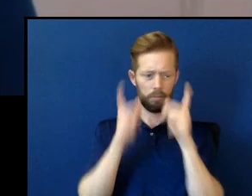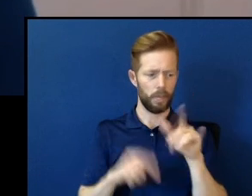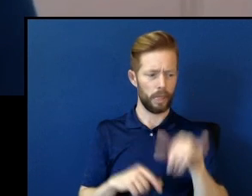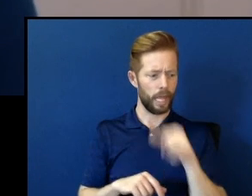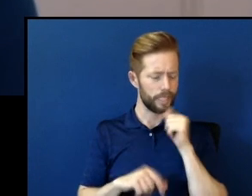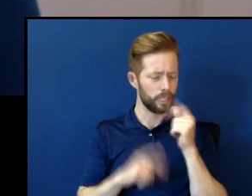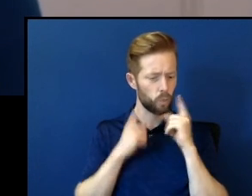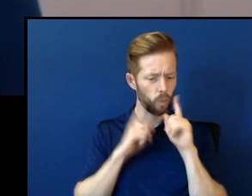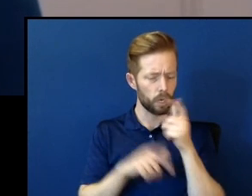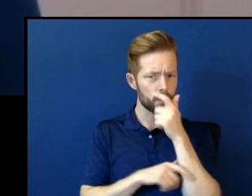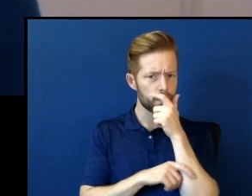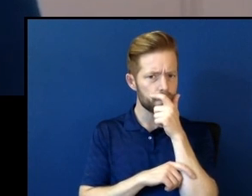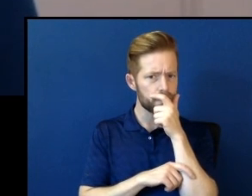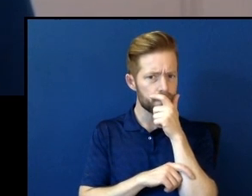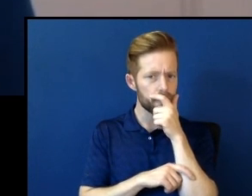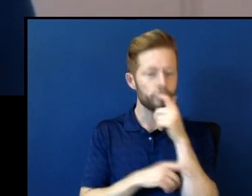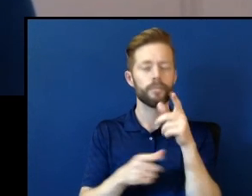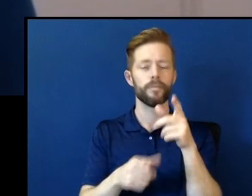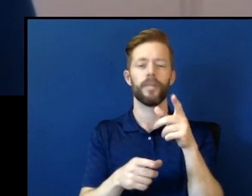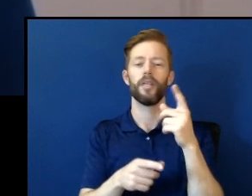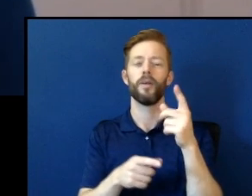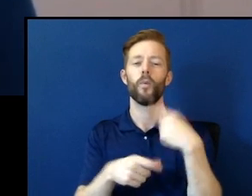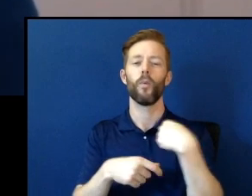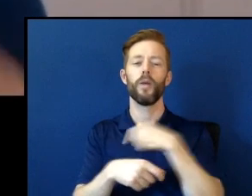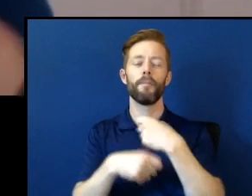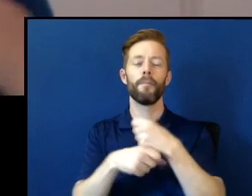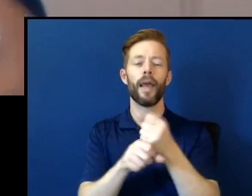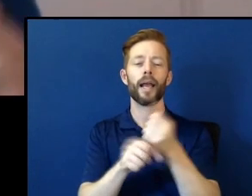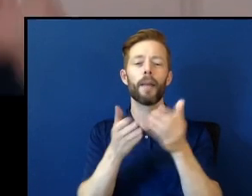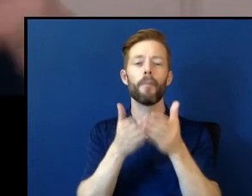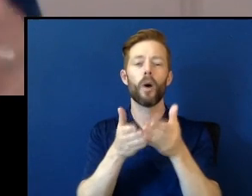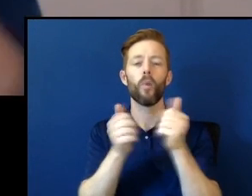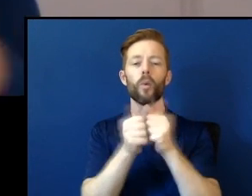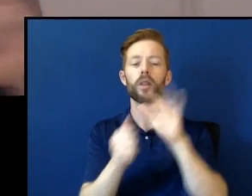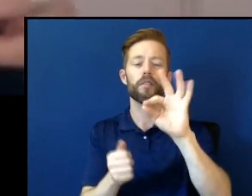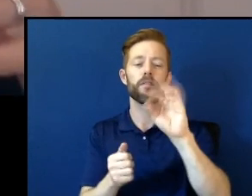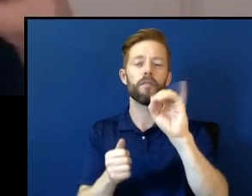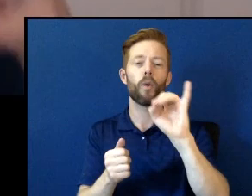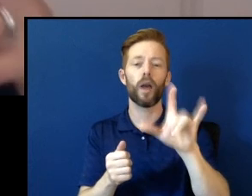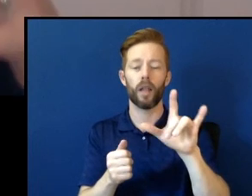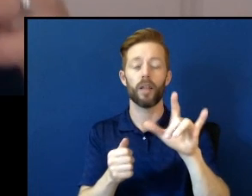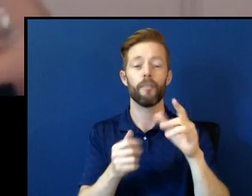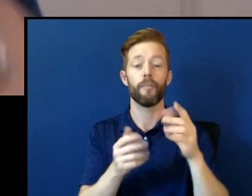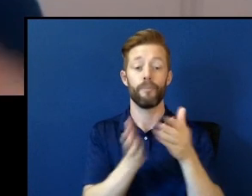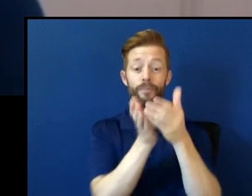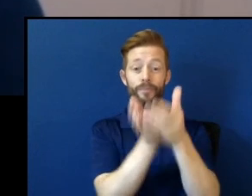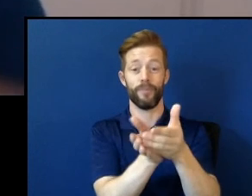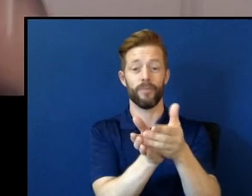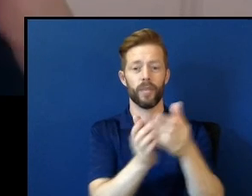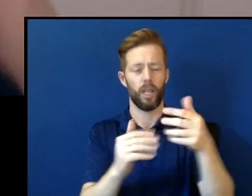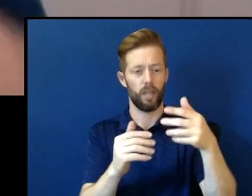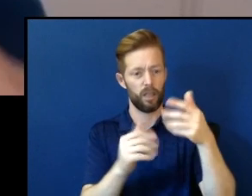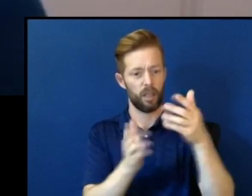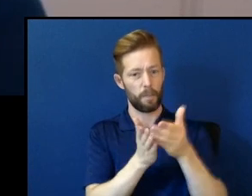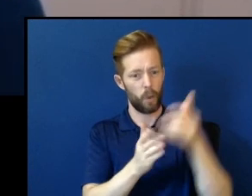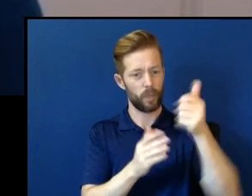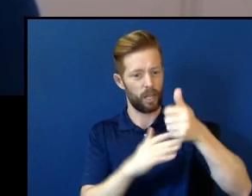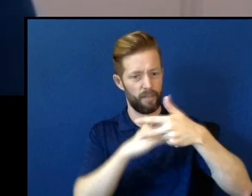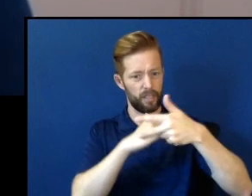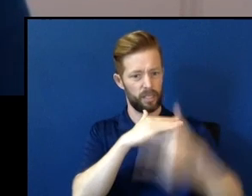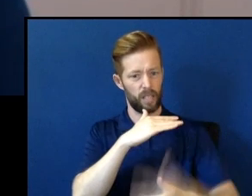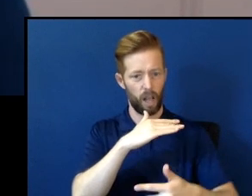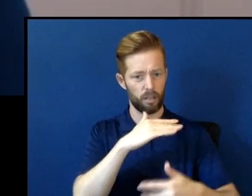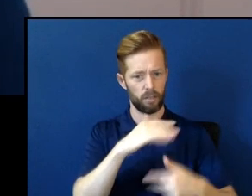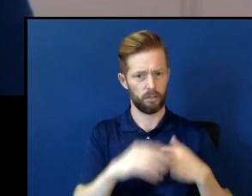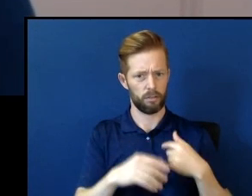really surprised that didn't work. What could we do to make, we were doing a little boat with tinfoil and it sunk. And